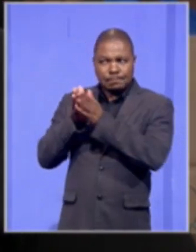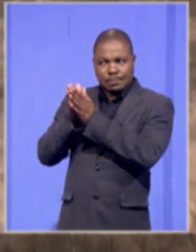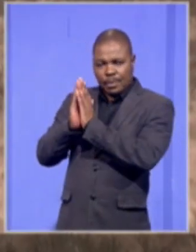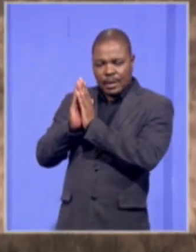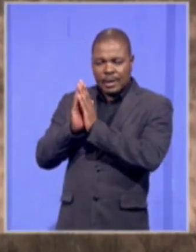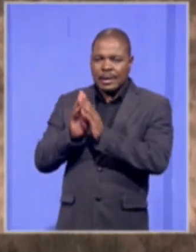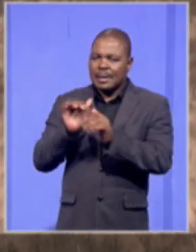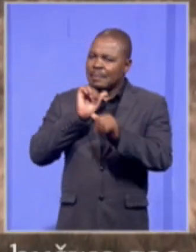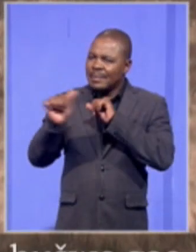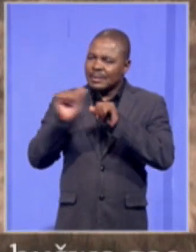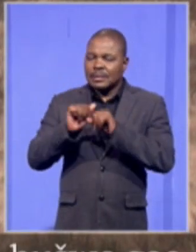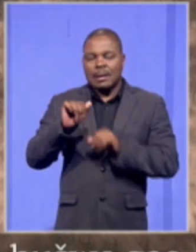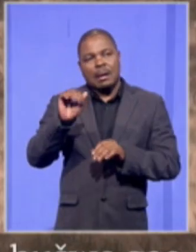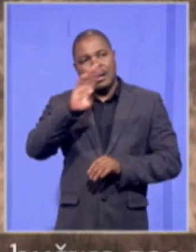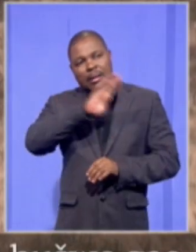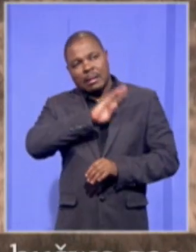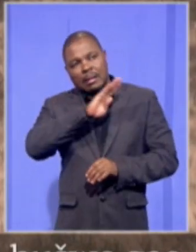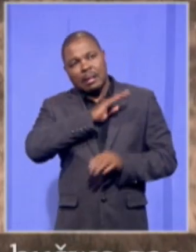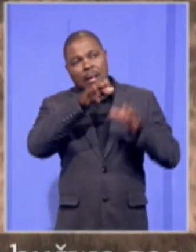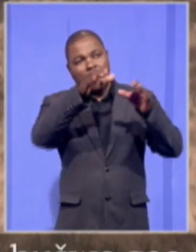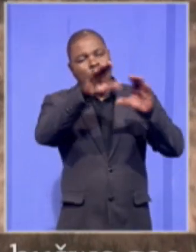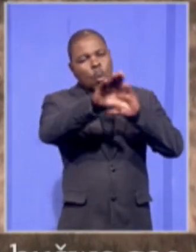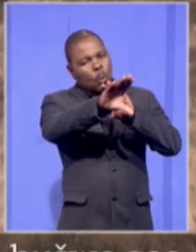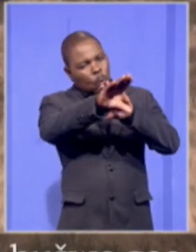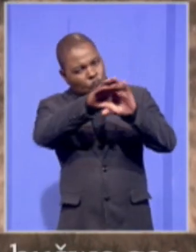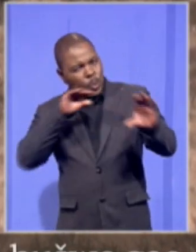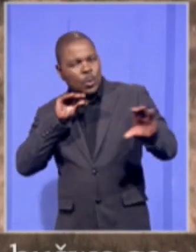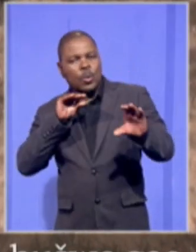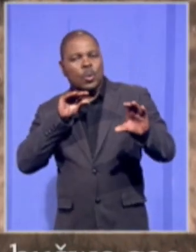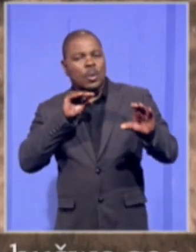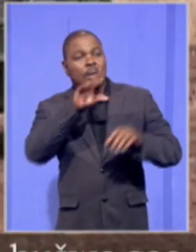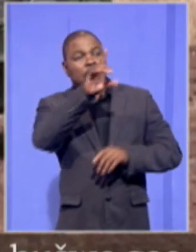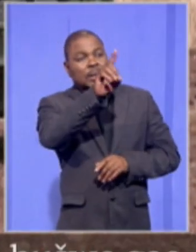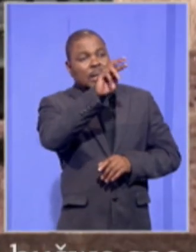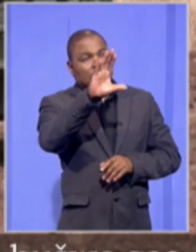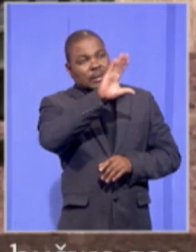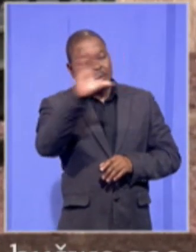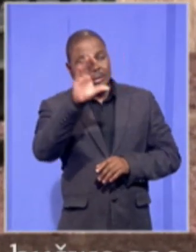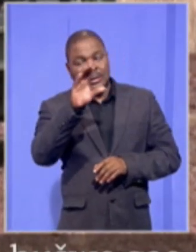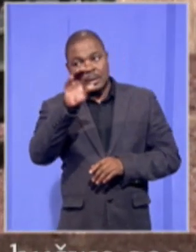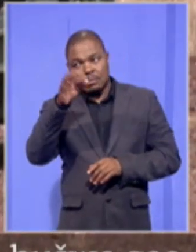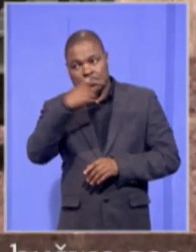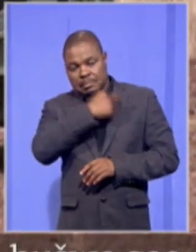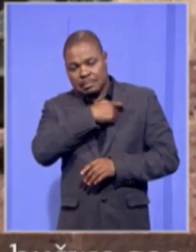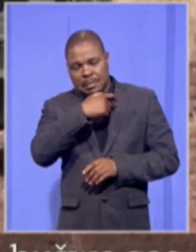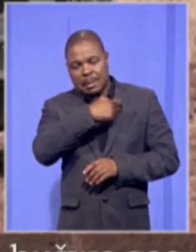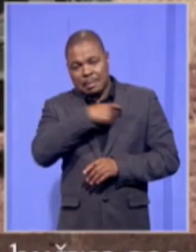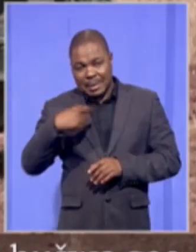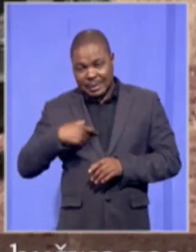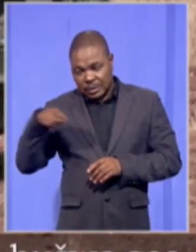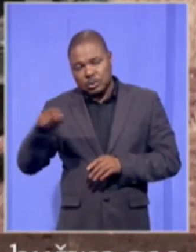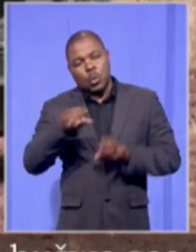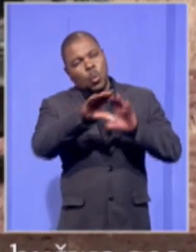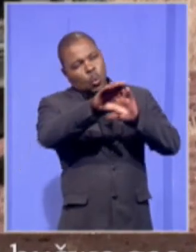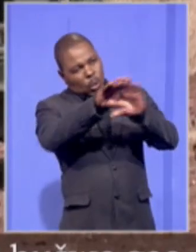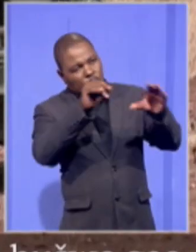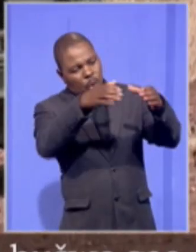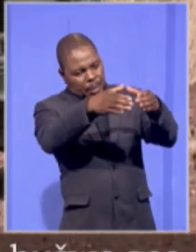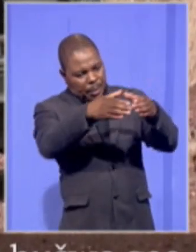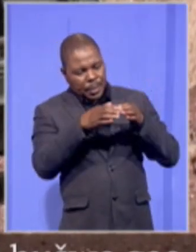go ne le withdrawal kontle ko DRC. President a dire withdrawal e ko DRC so that bana ba rona ba